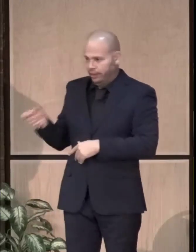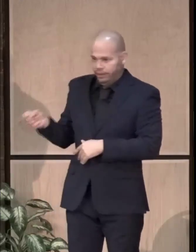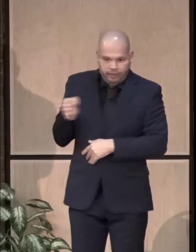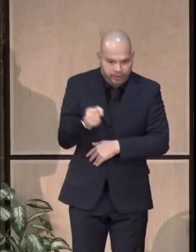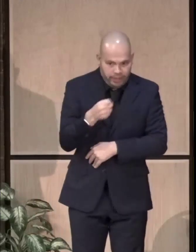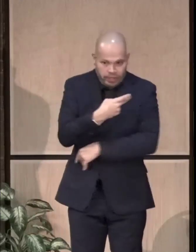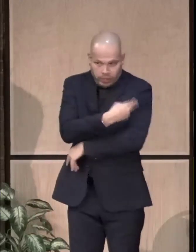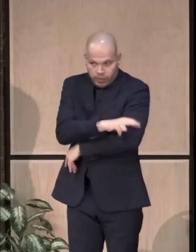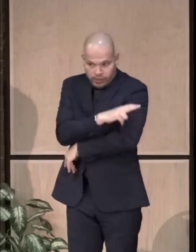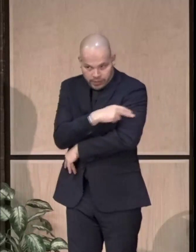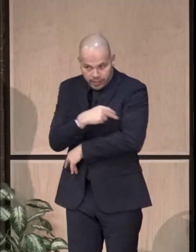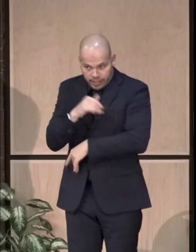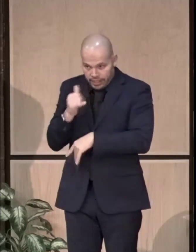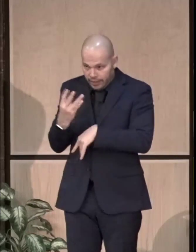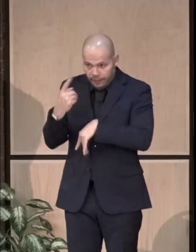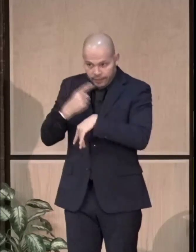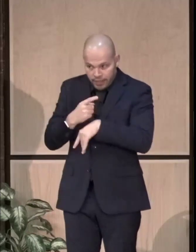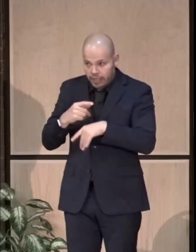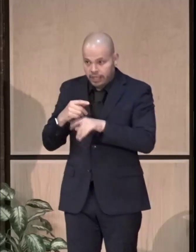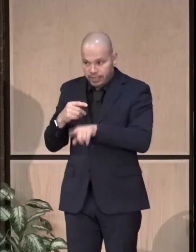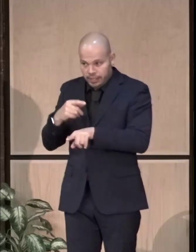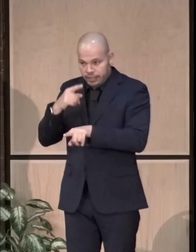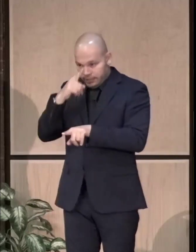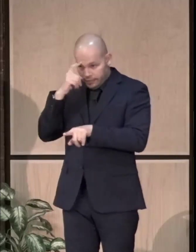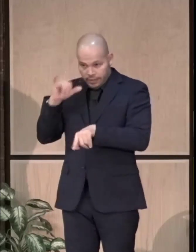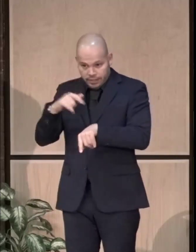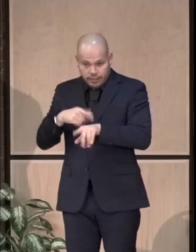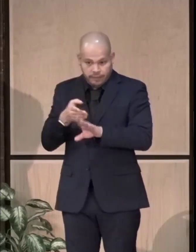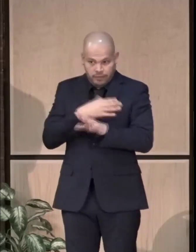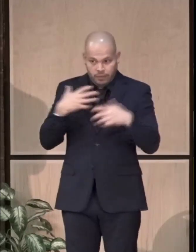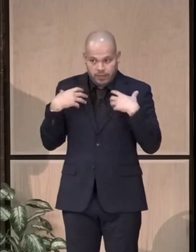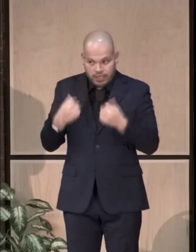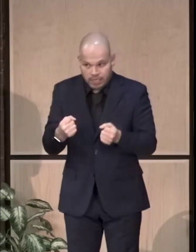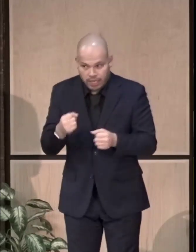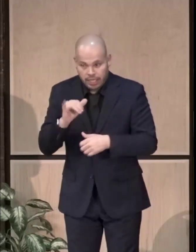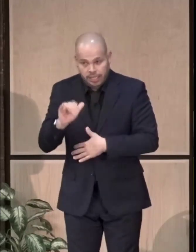And he was just trying to get some answers from your end, right?